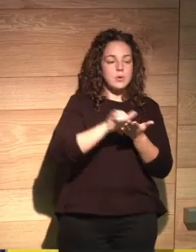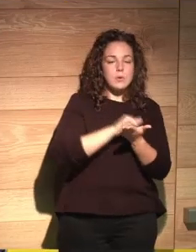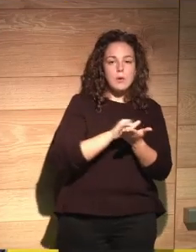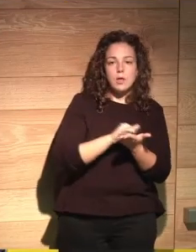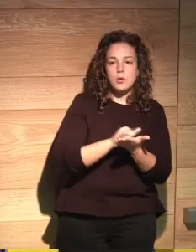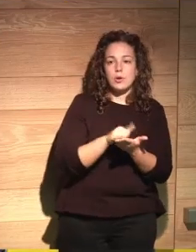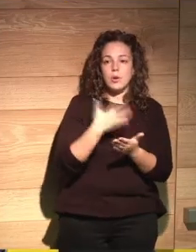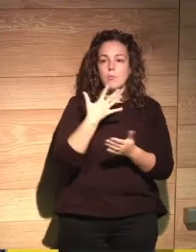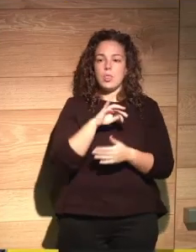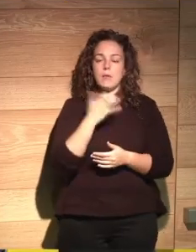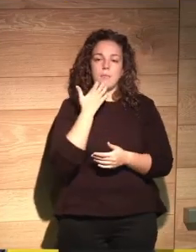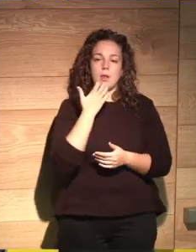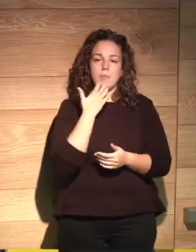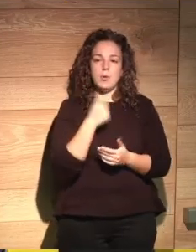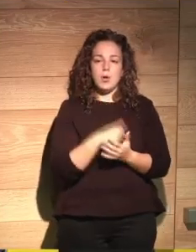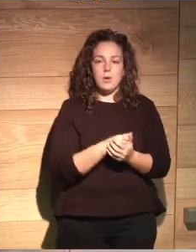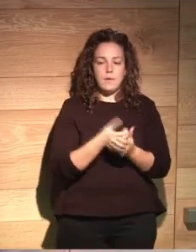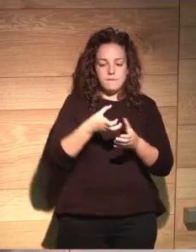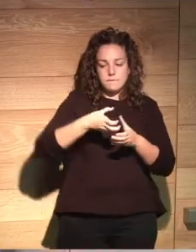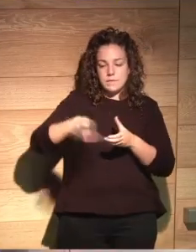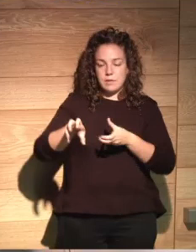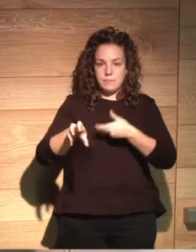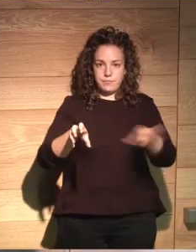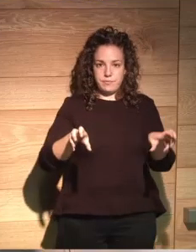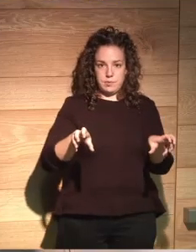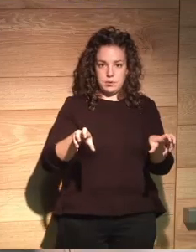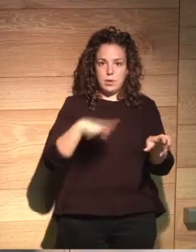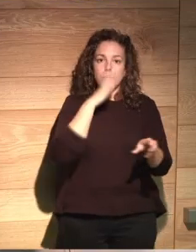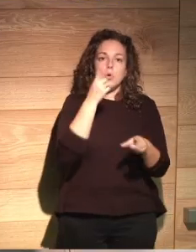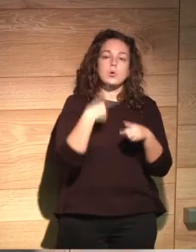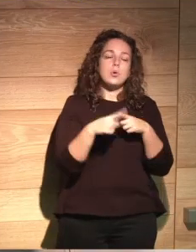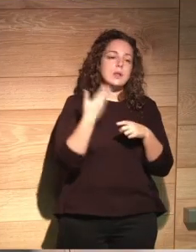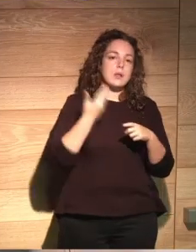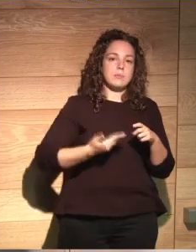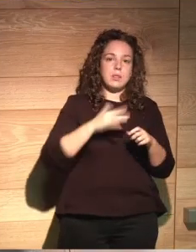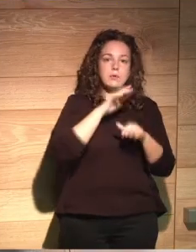well, it was like both things were together, but now the high